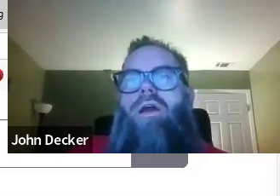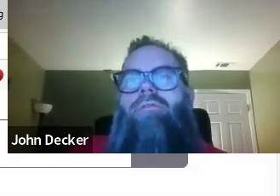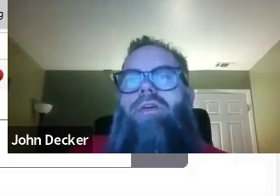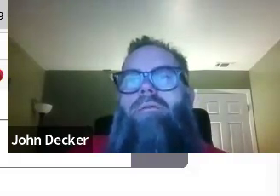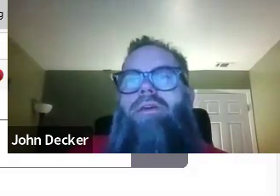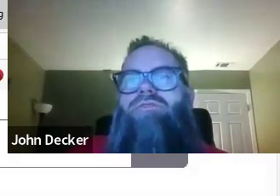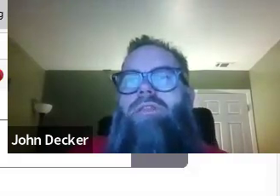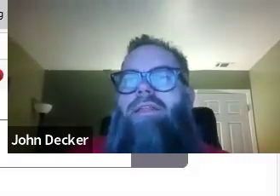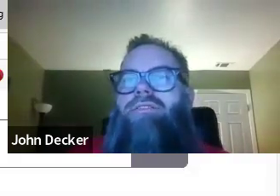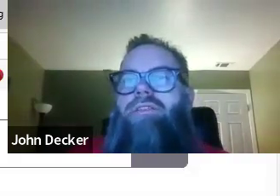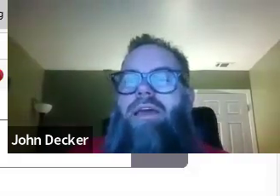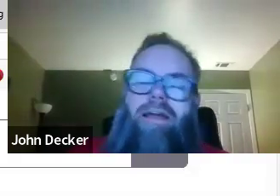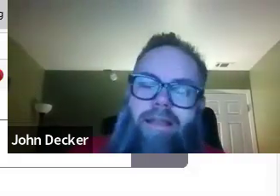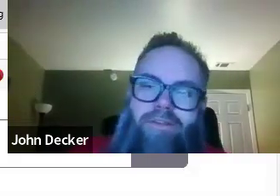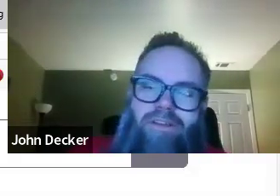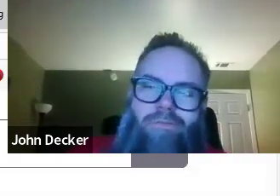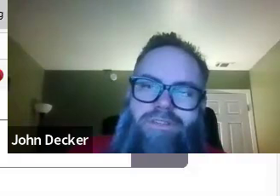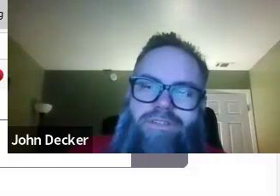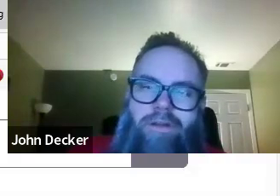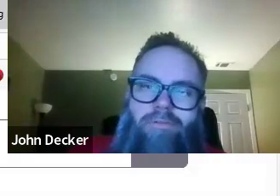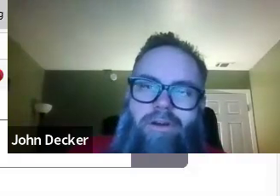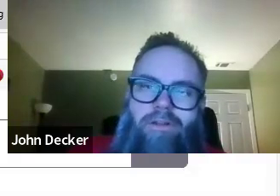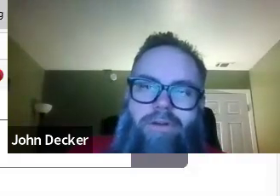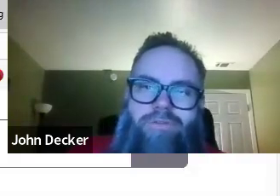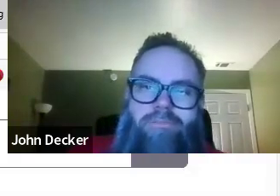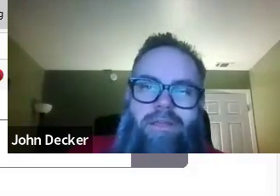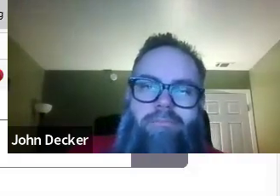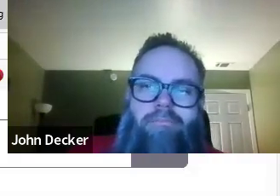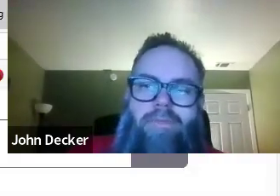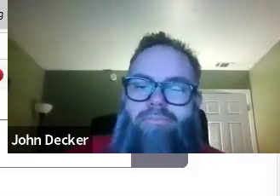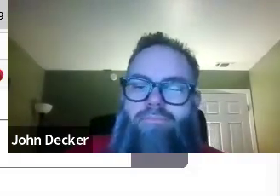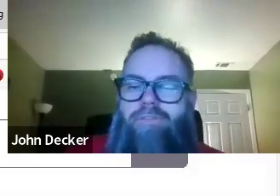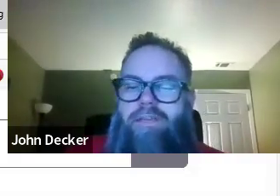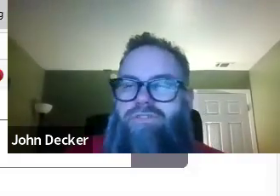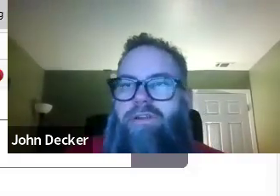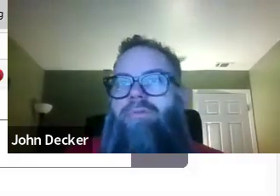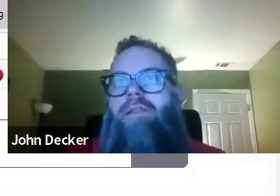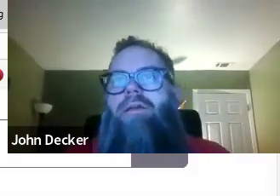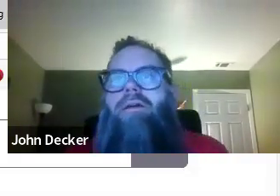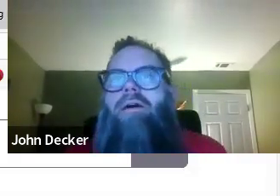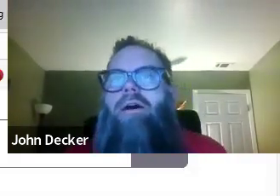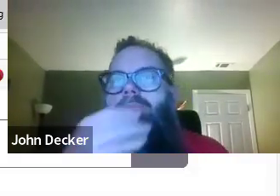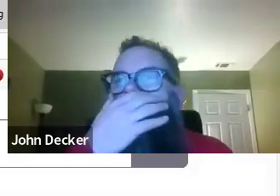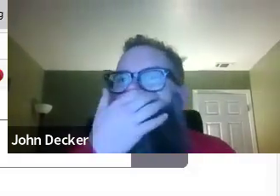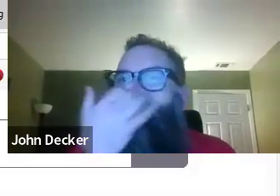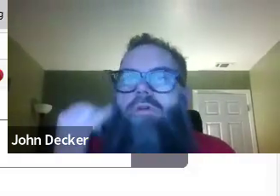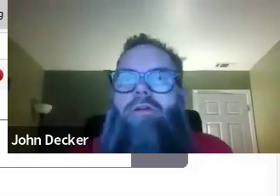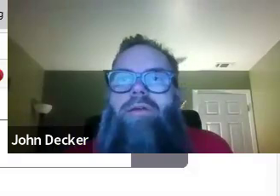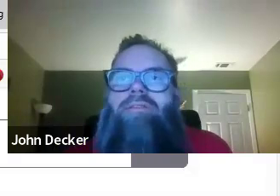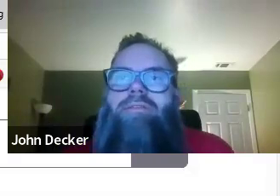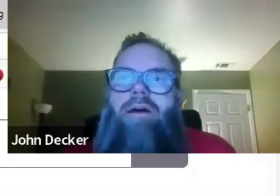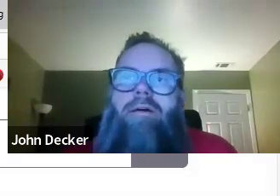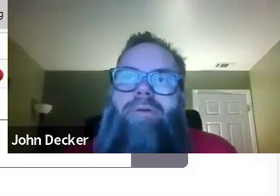So one of them is related to and I did go over this during our provider advisory committee meeting briefly yesterday, but